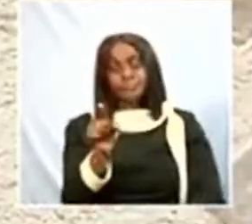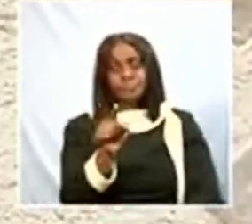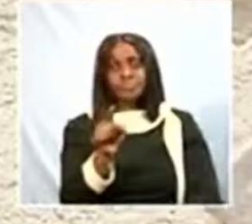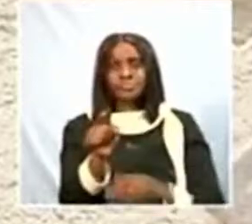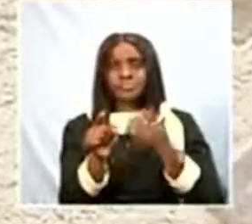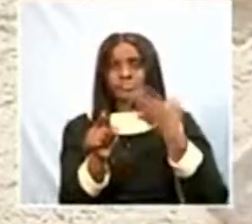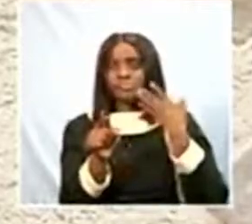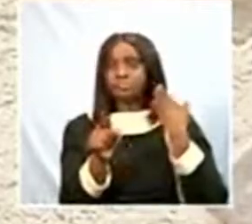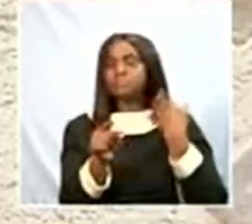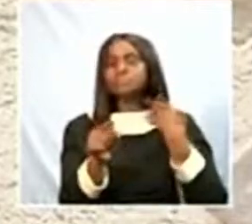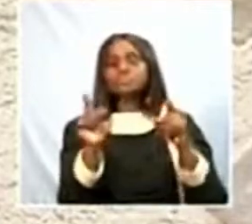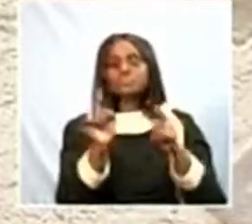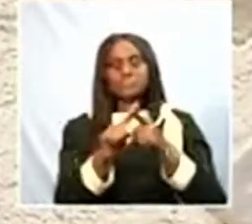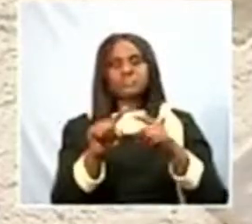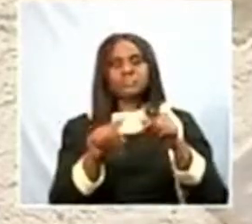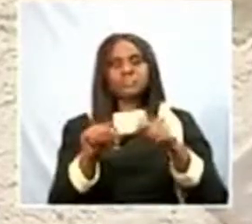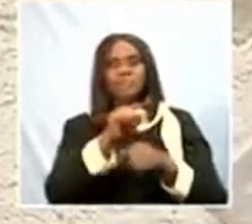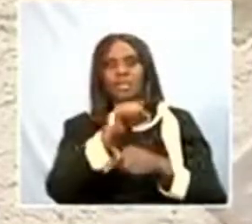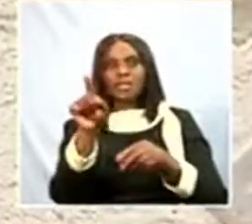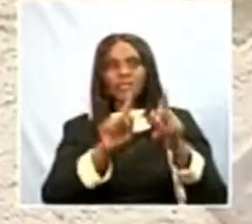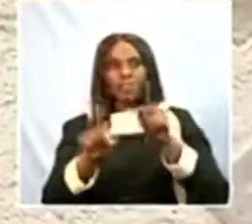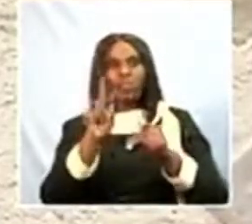to